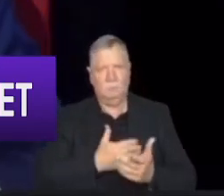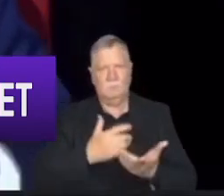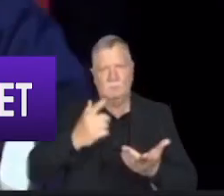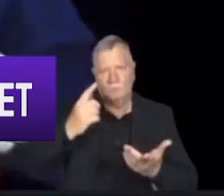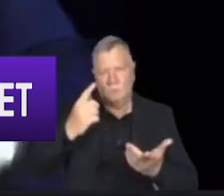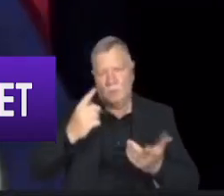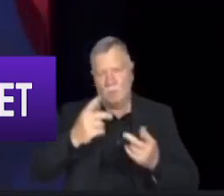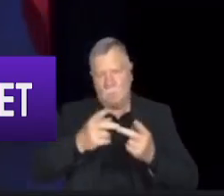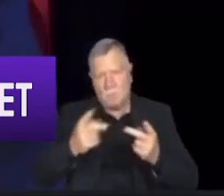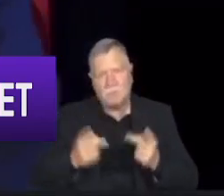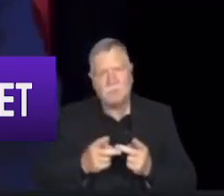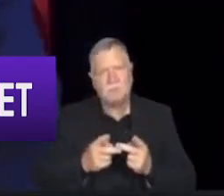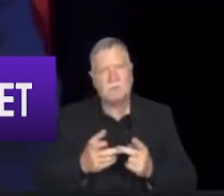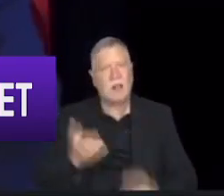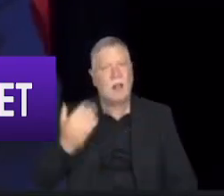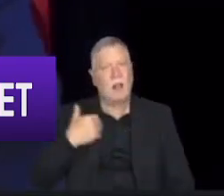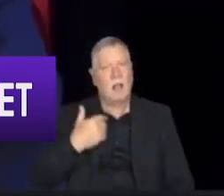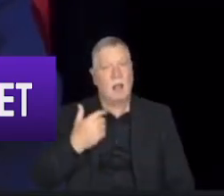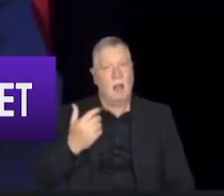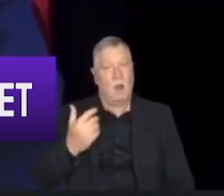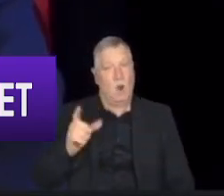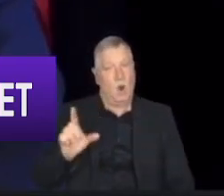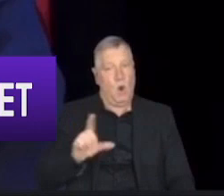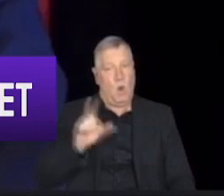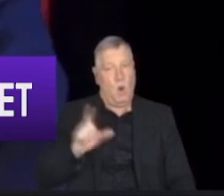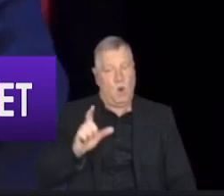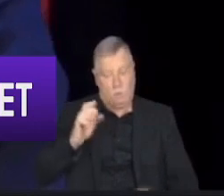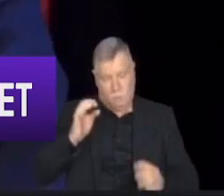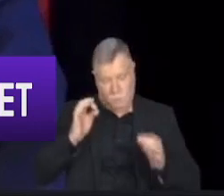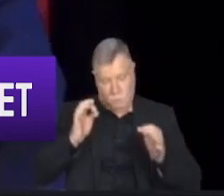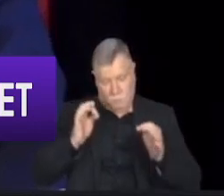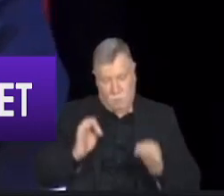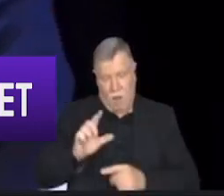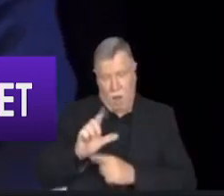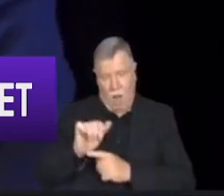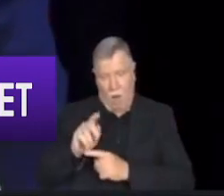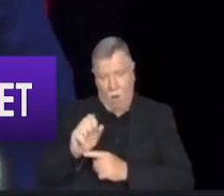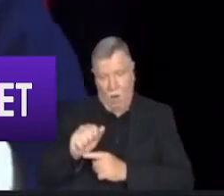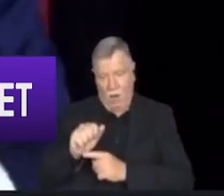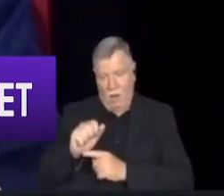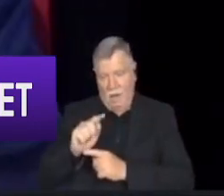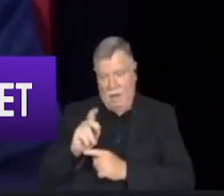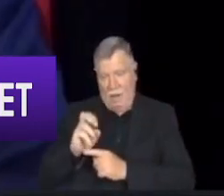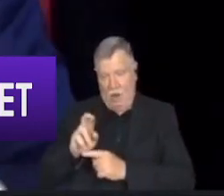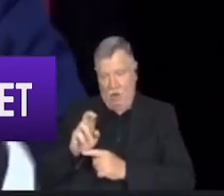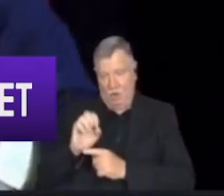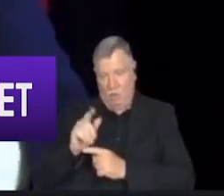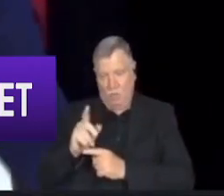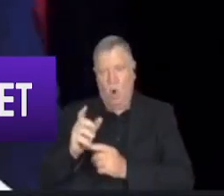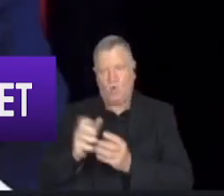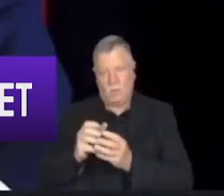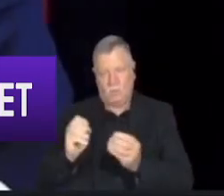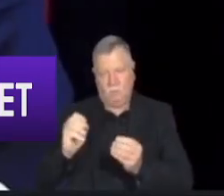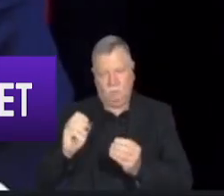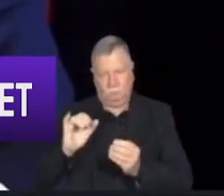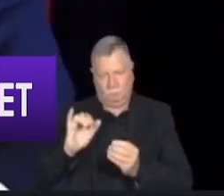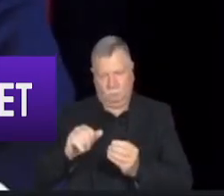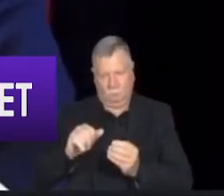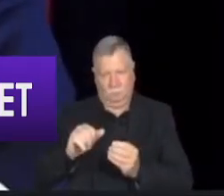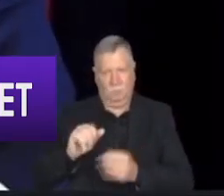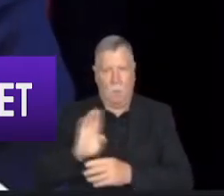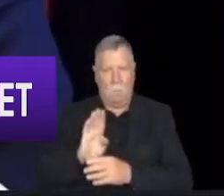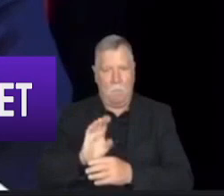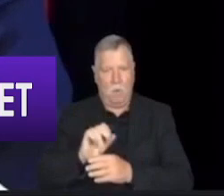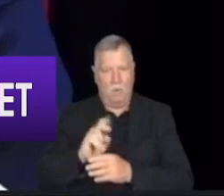he said. Recently, Judge Taylor Swain ruled that the authority's bondholders have an unsecured claim against the authority